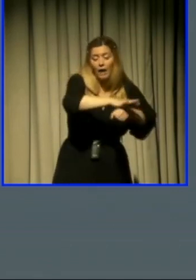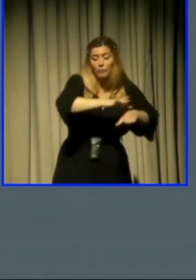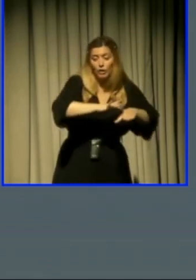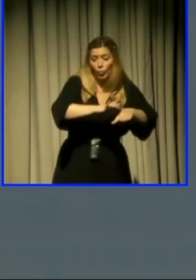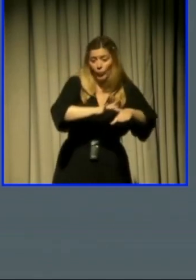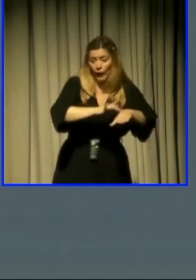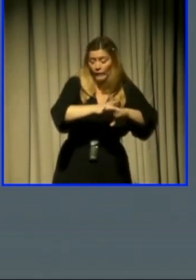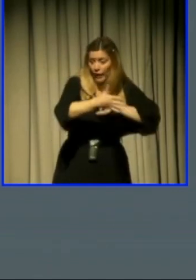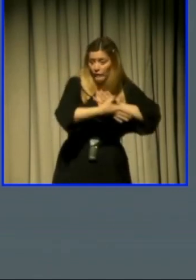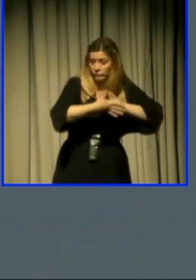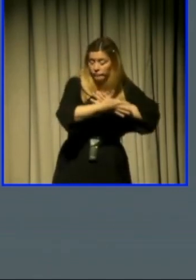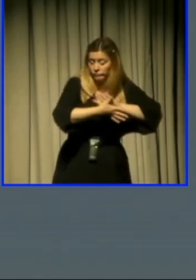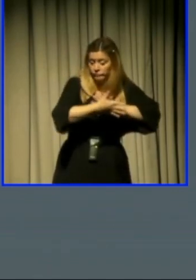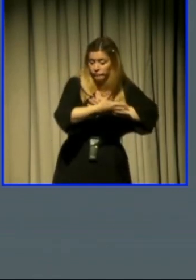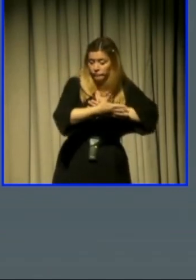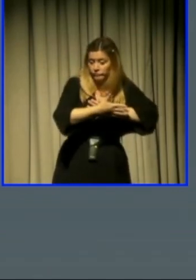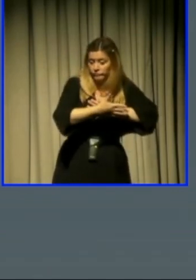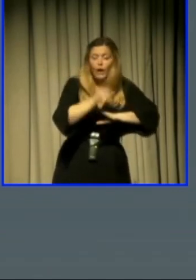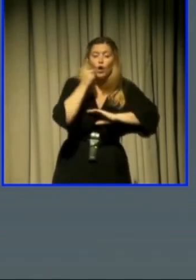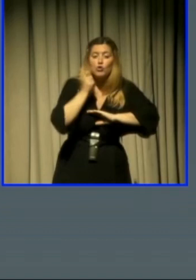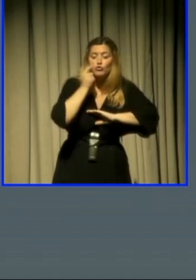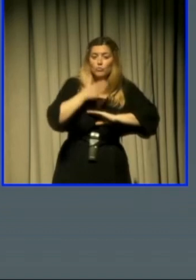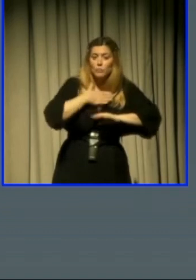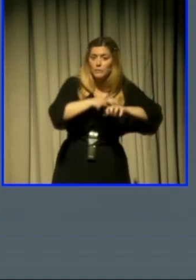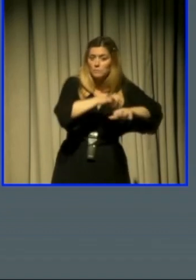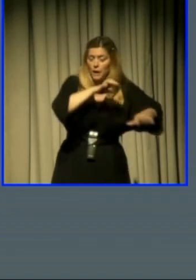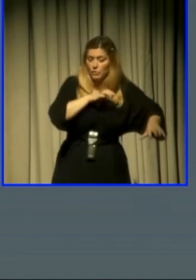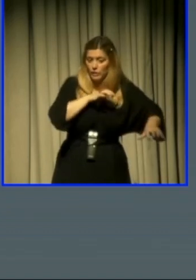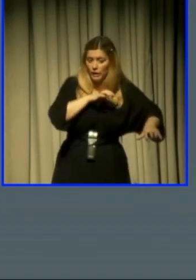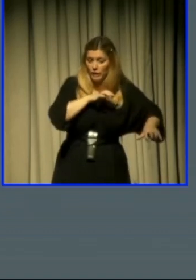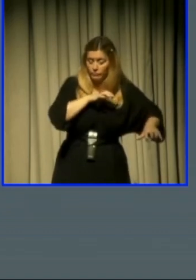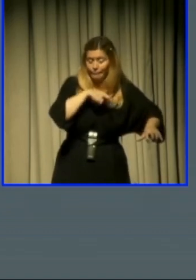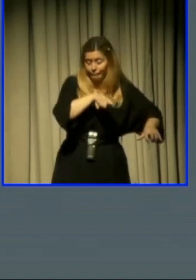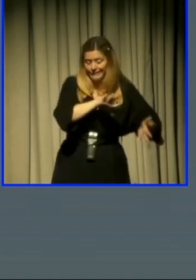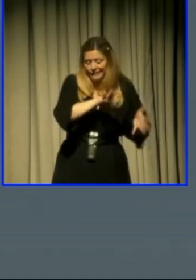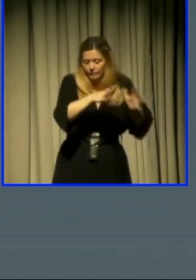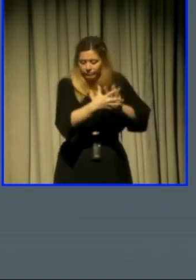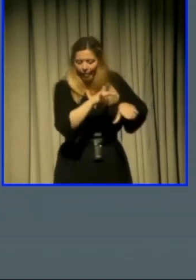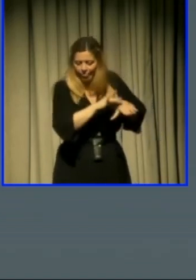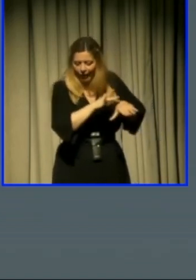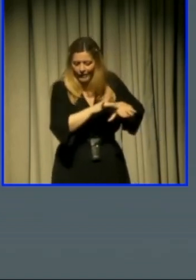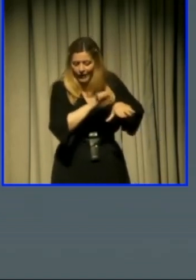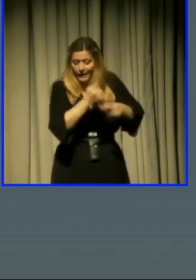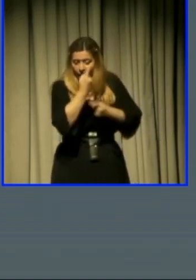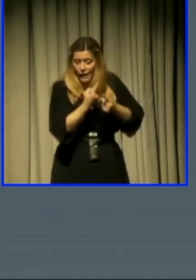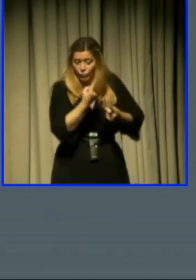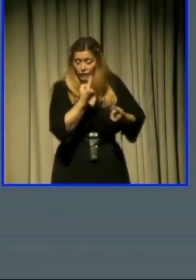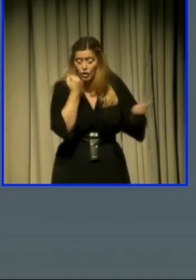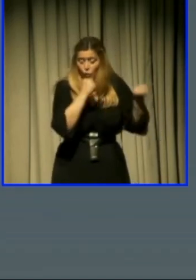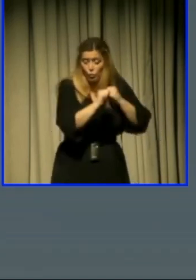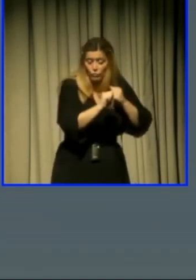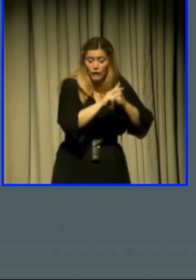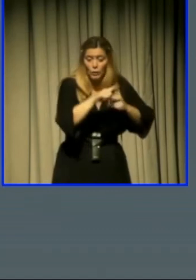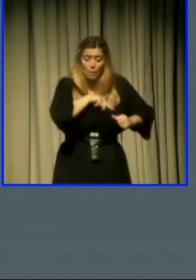in-person habits are now being extended to our digital lives, and certain behaviors and values that we have in real life is becoming